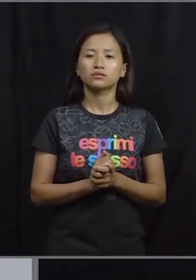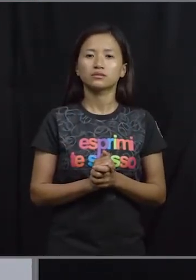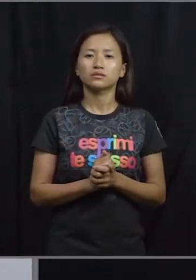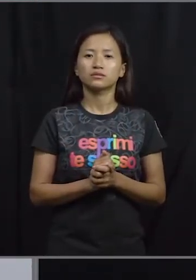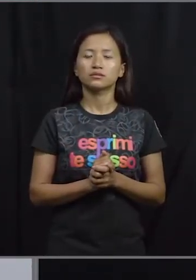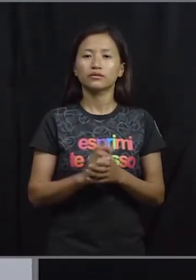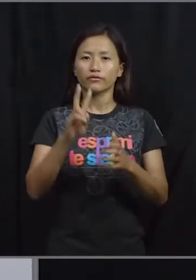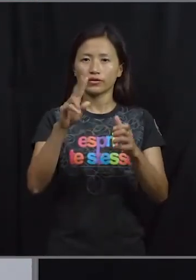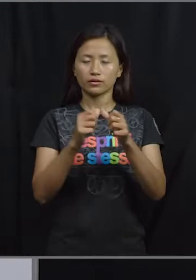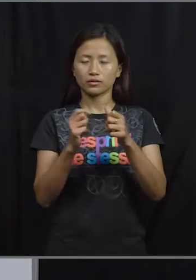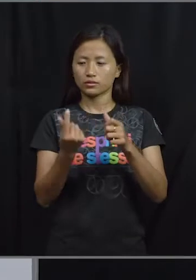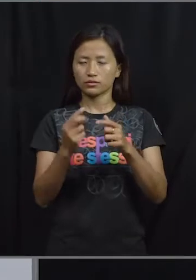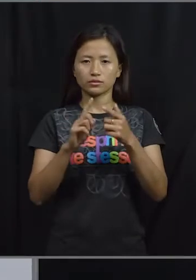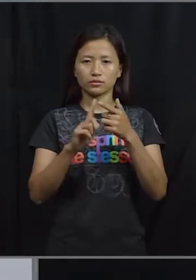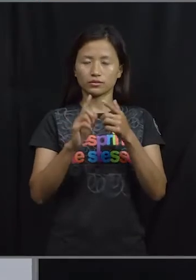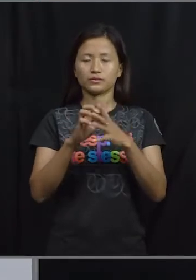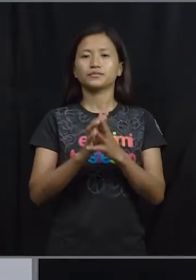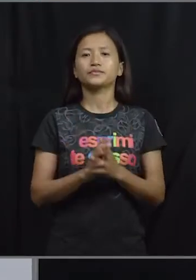the value